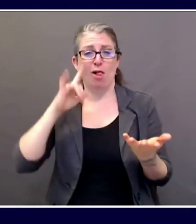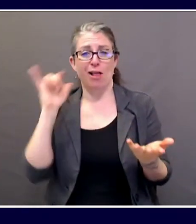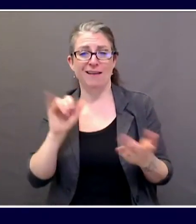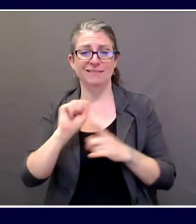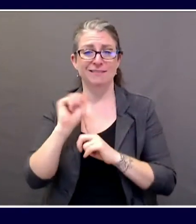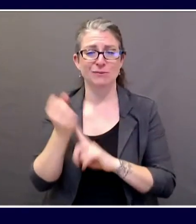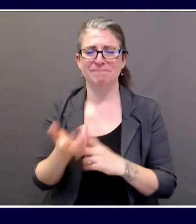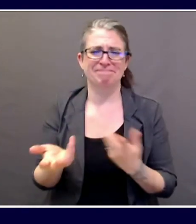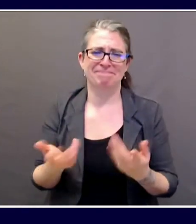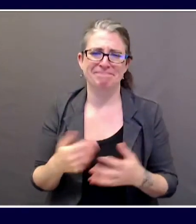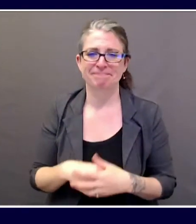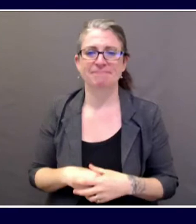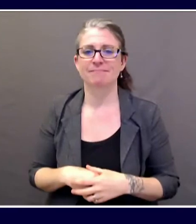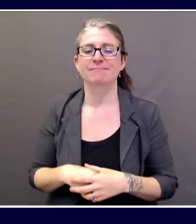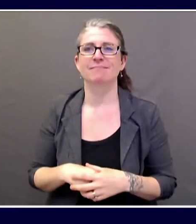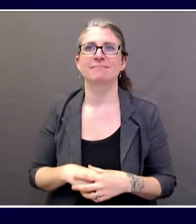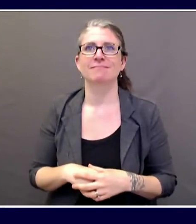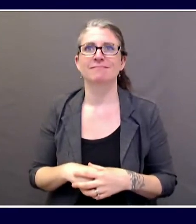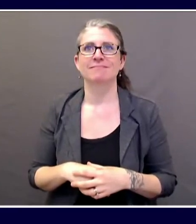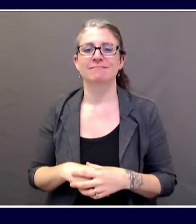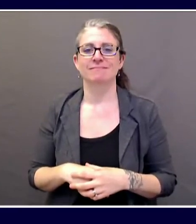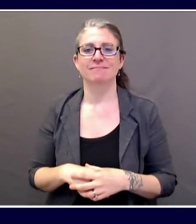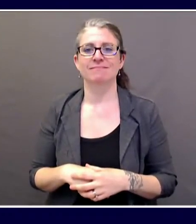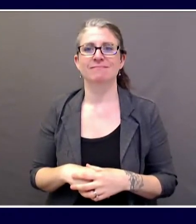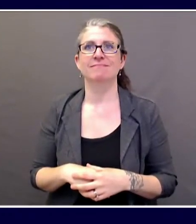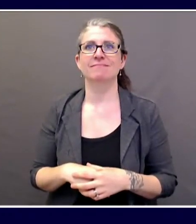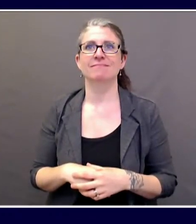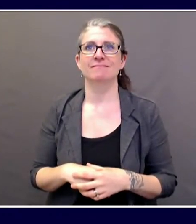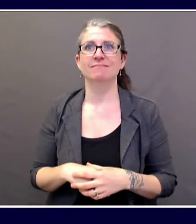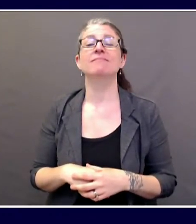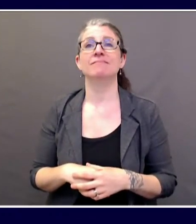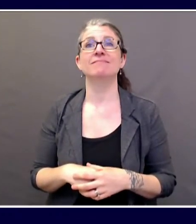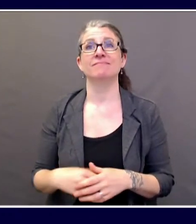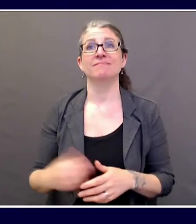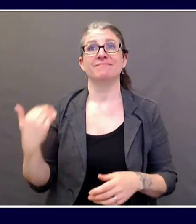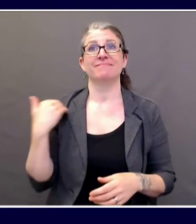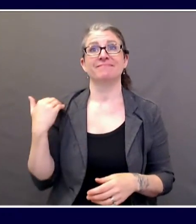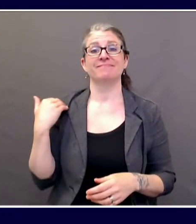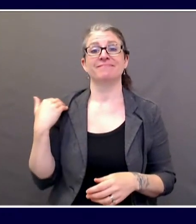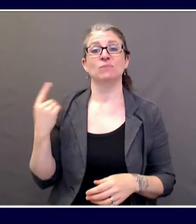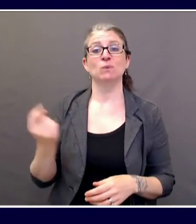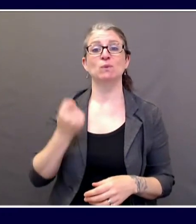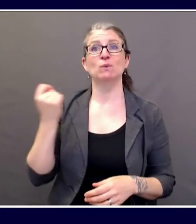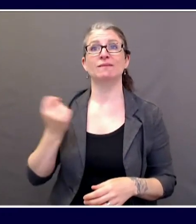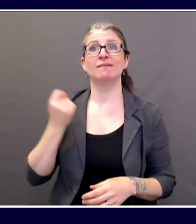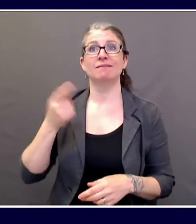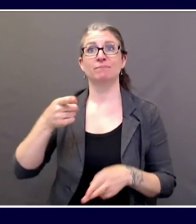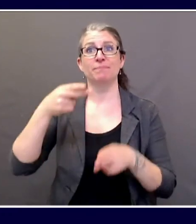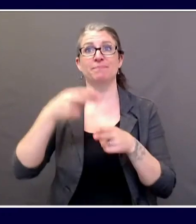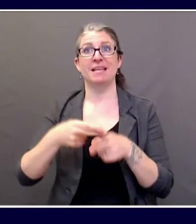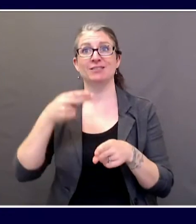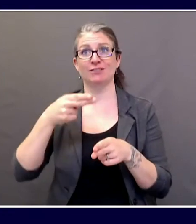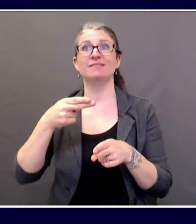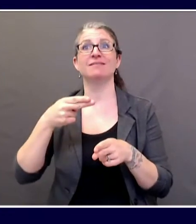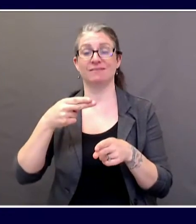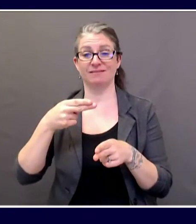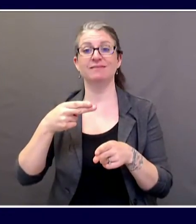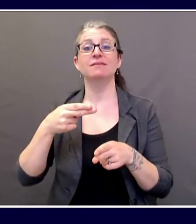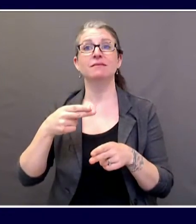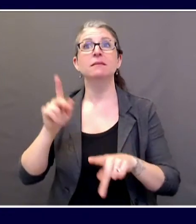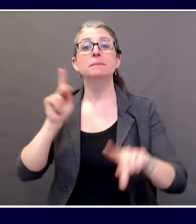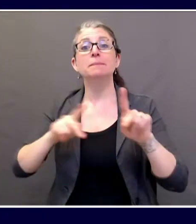sustained demand into account when considering how to allocate doses. Can you talk a little bit about how you've changed allocations recently based on